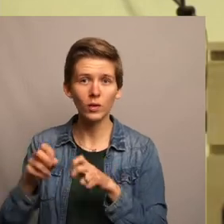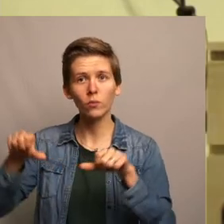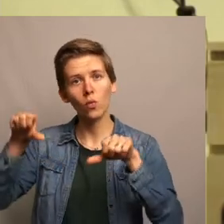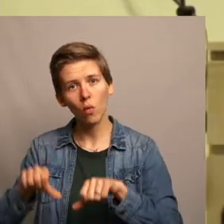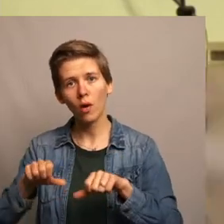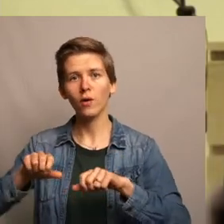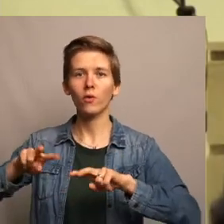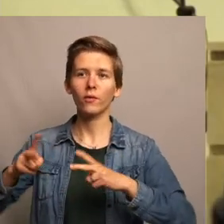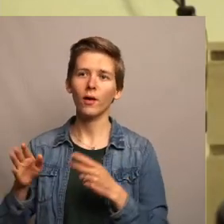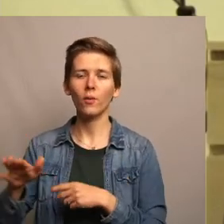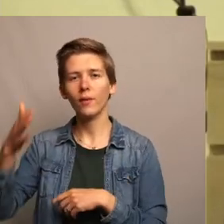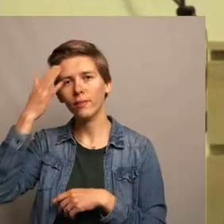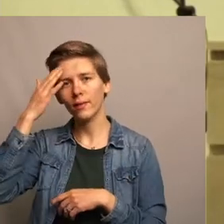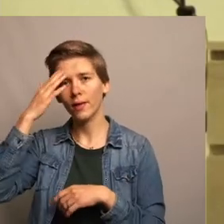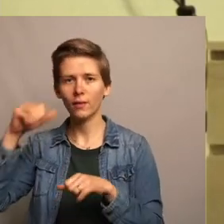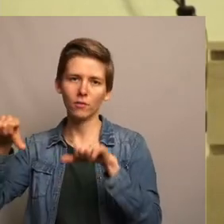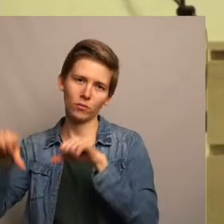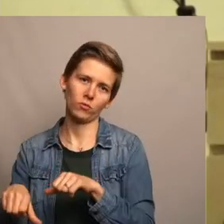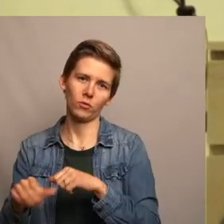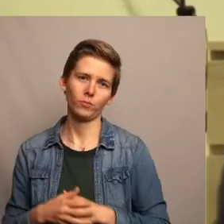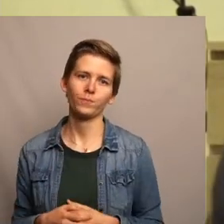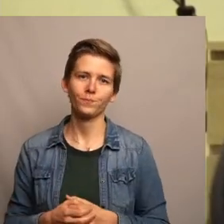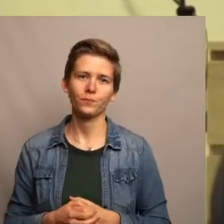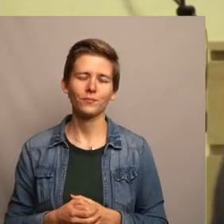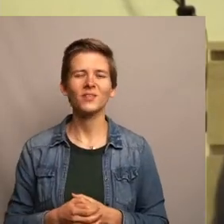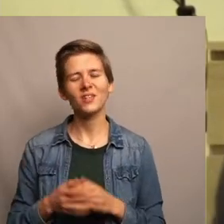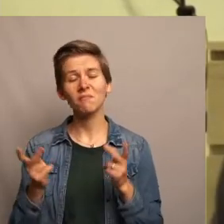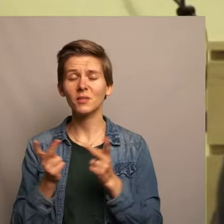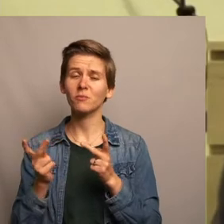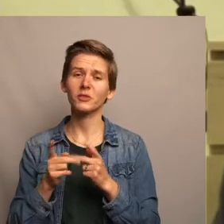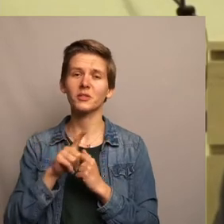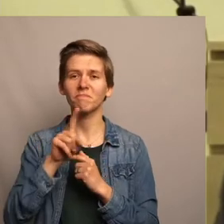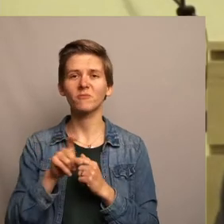as knowledge, right? So I think those are the kind of obstacles that I've seen.